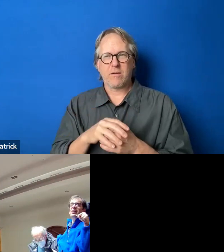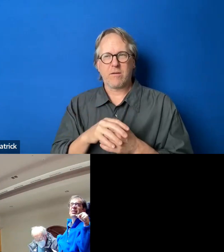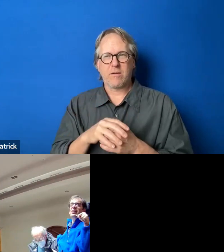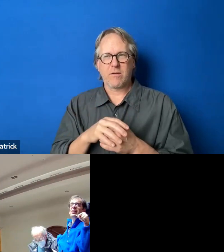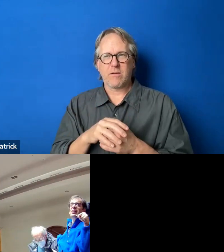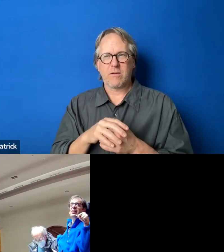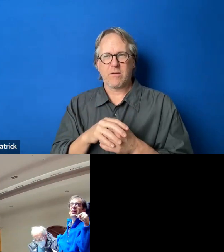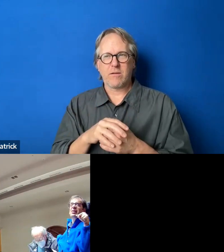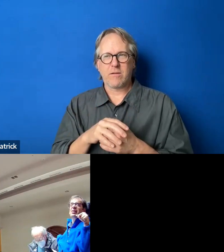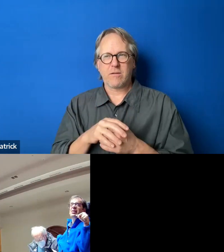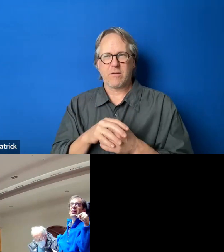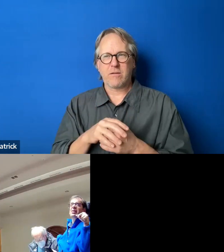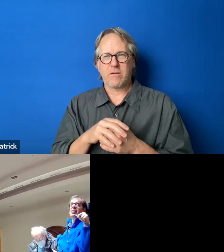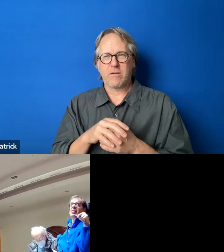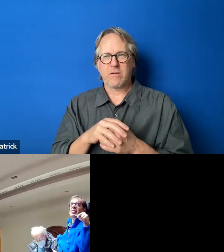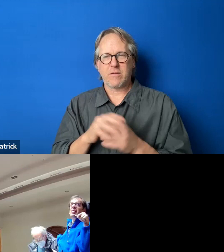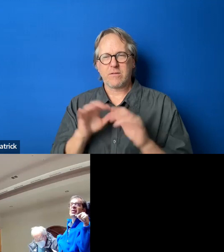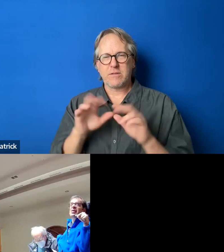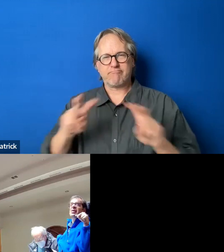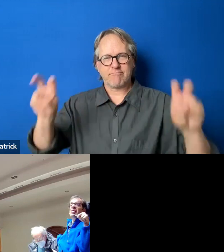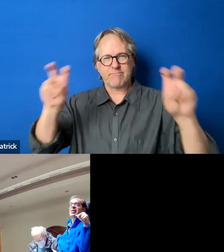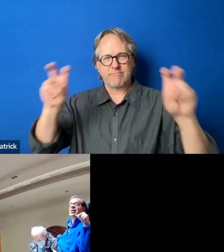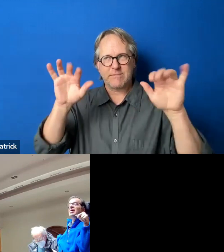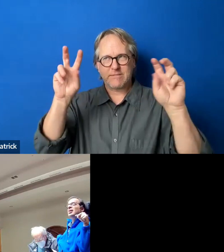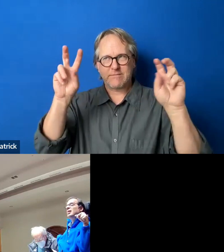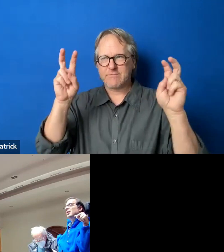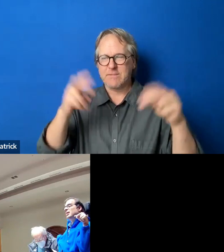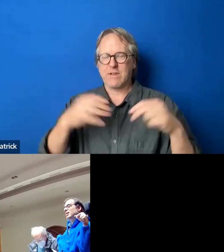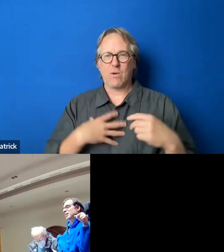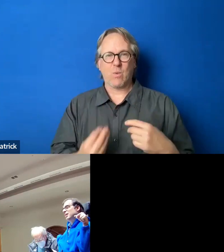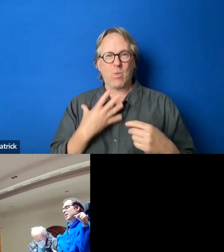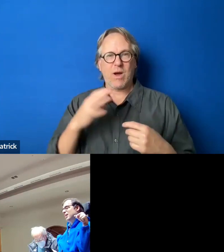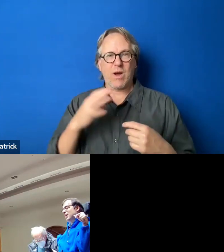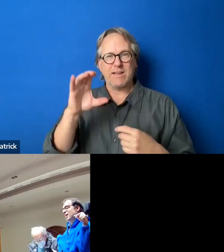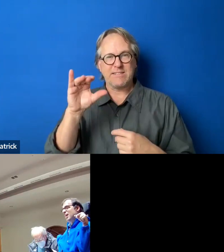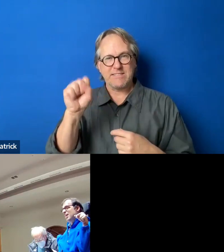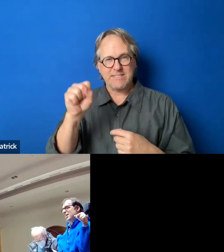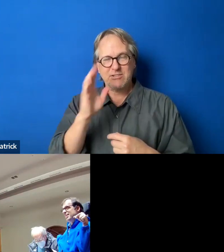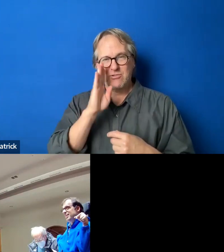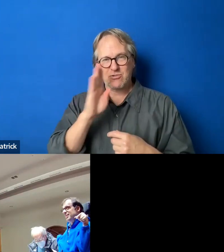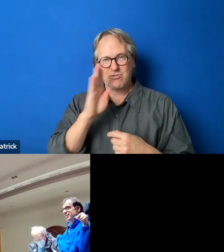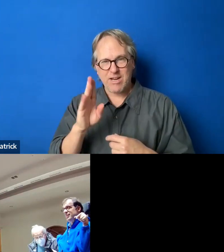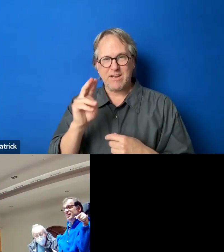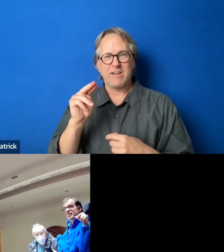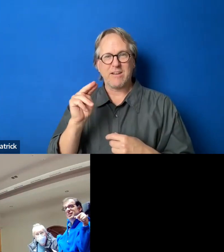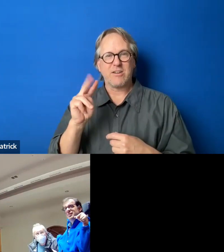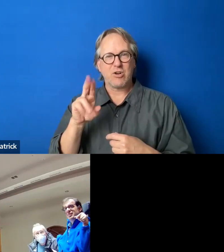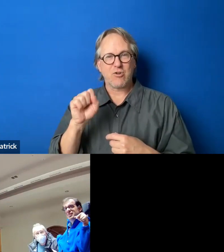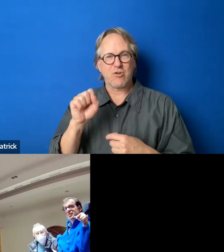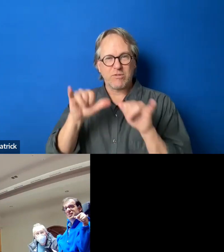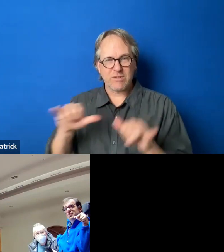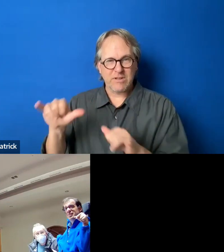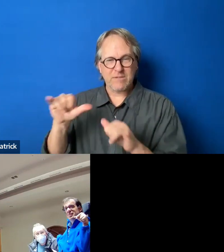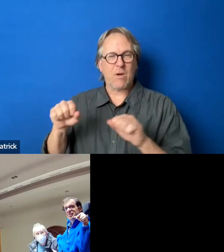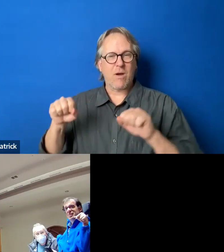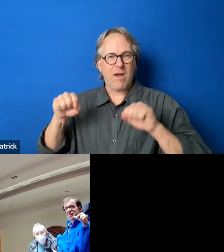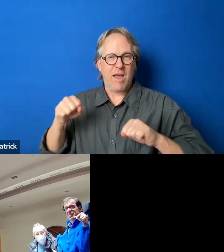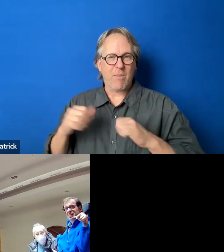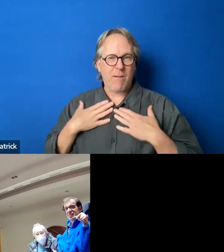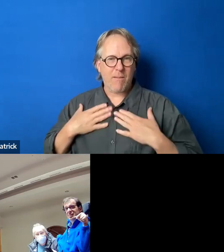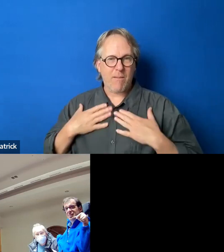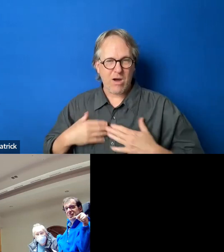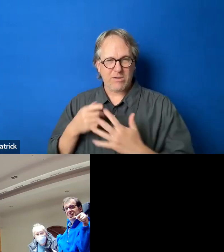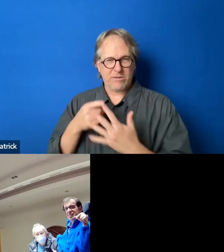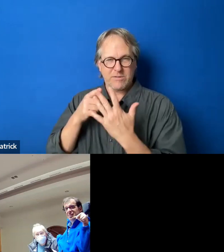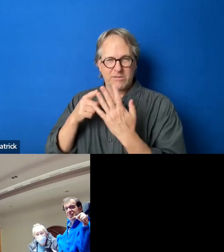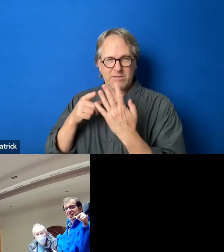human, end quote, is white, cis, straight, neurotypical, able-bodied, that then has to